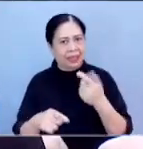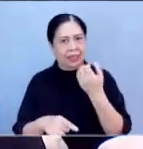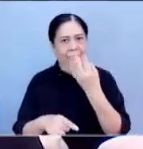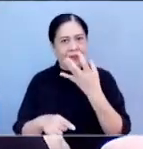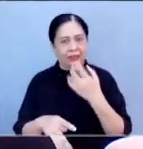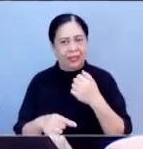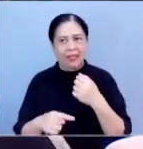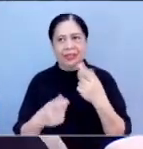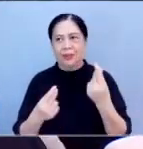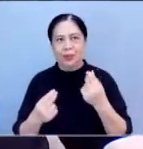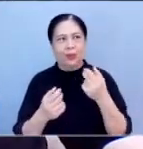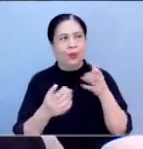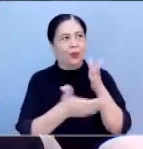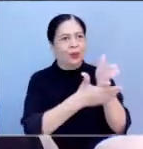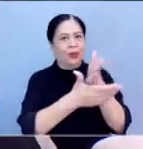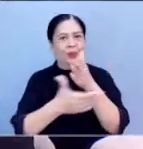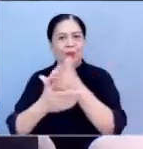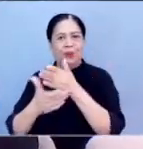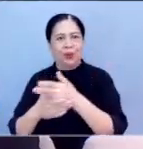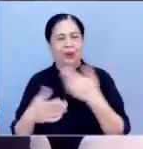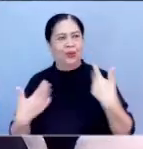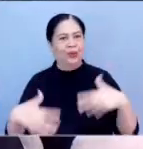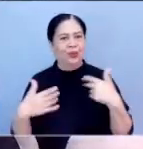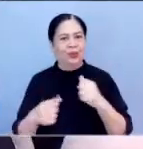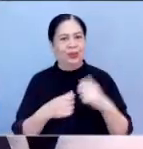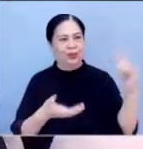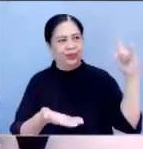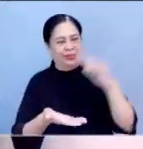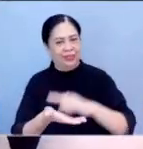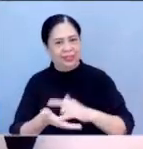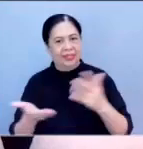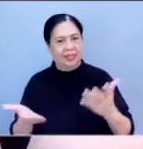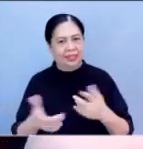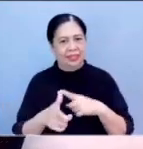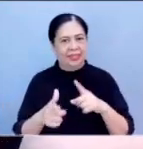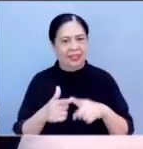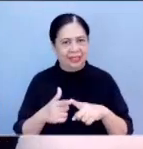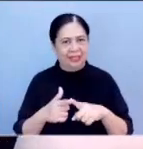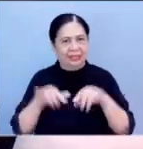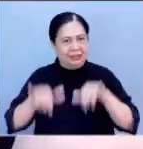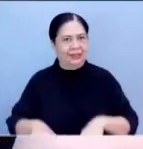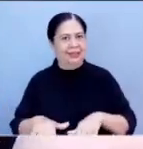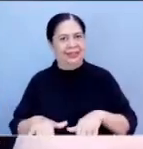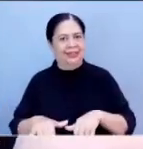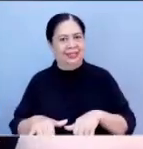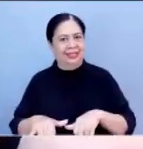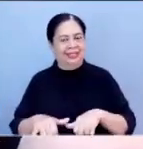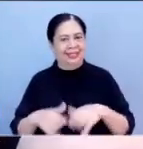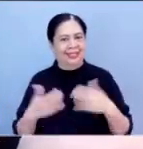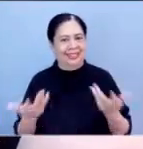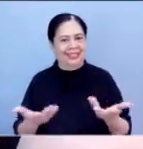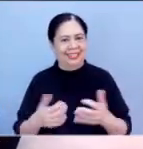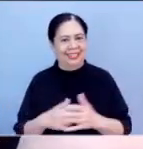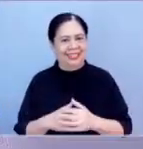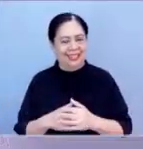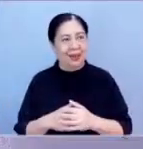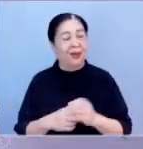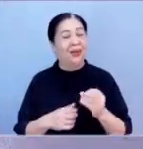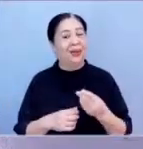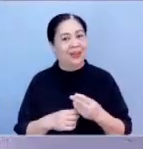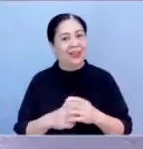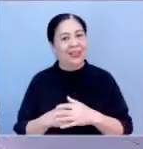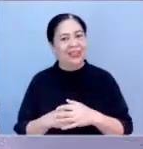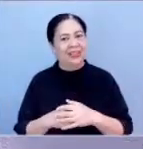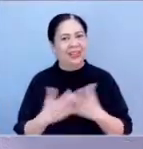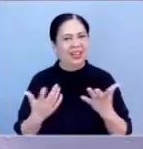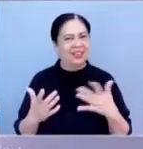gigs from that birthday party. So I flew over here, and then I didn't leave. So, what's that conversation